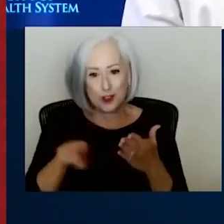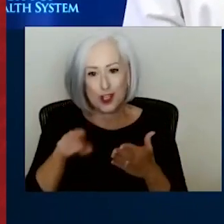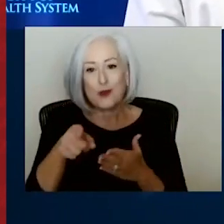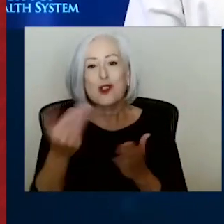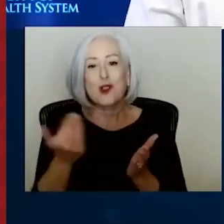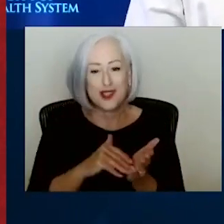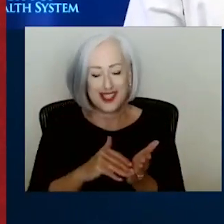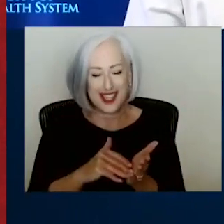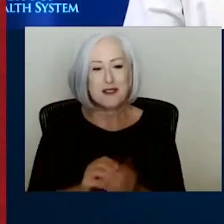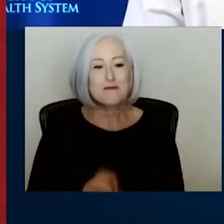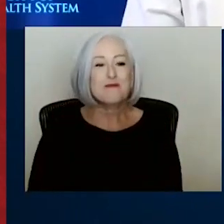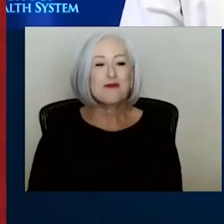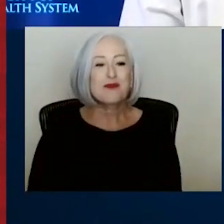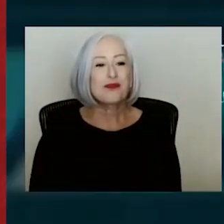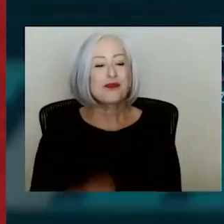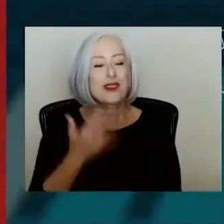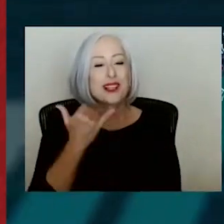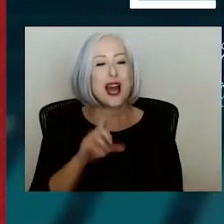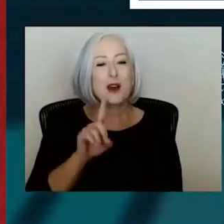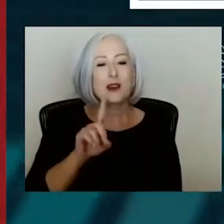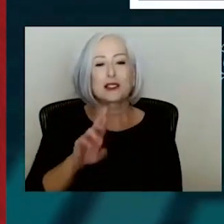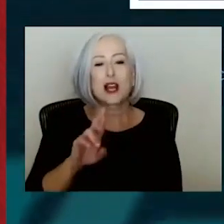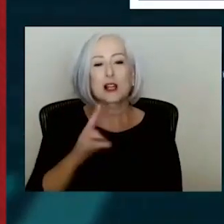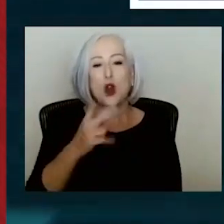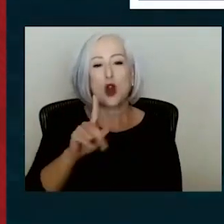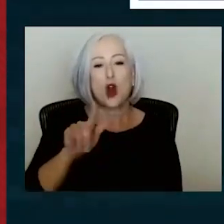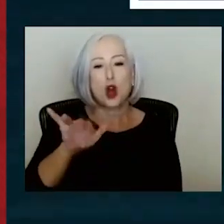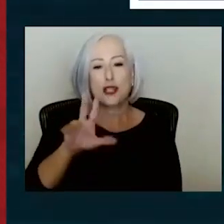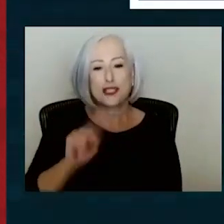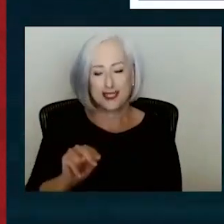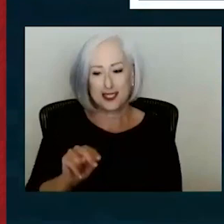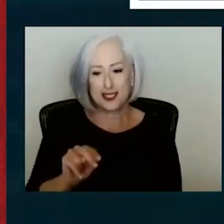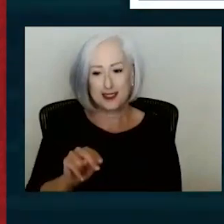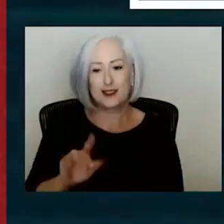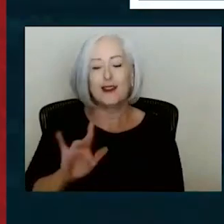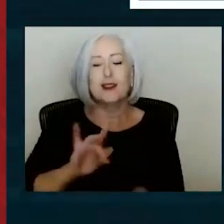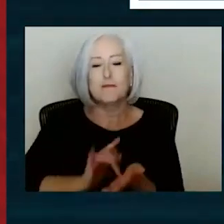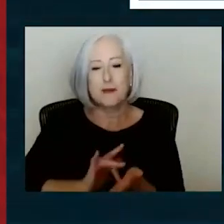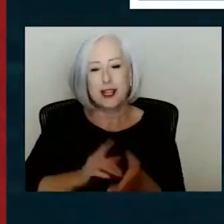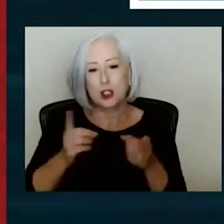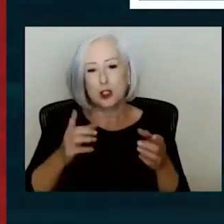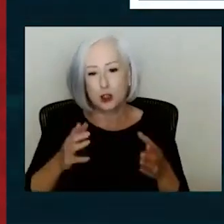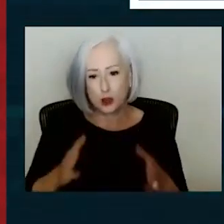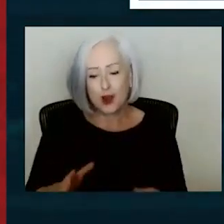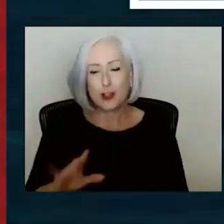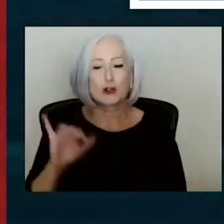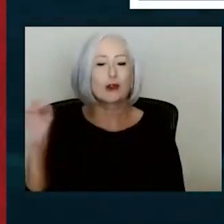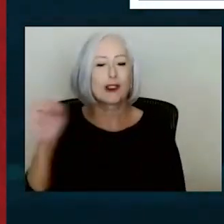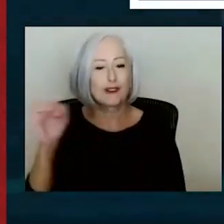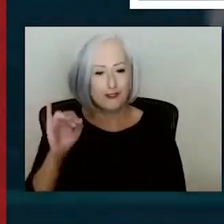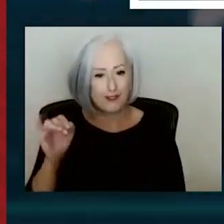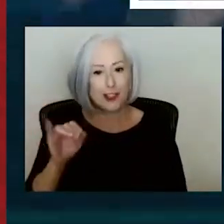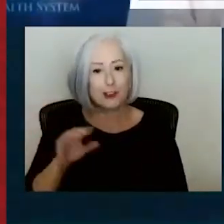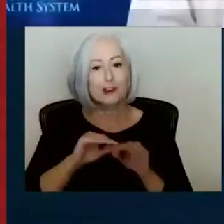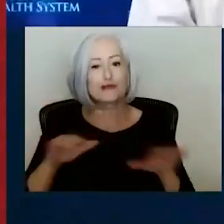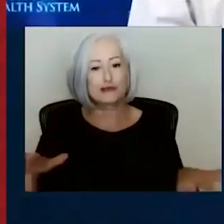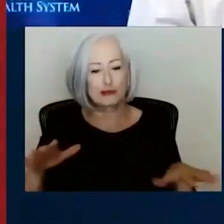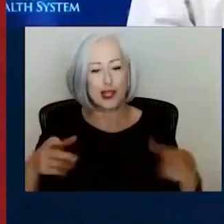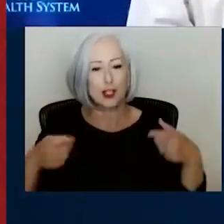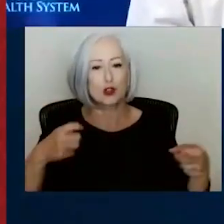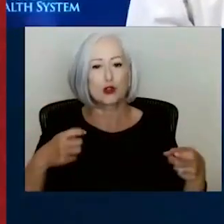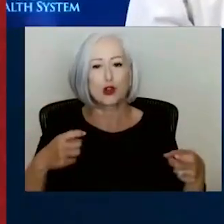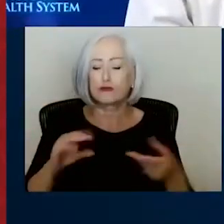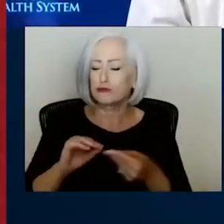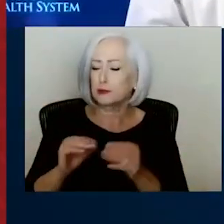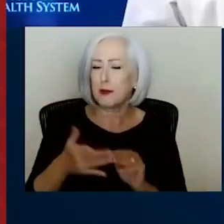want to turn now to Dr. Dana Hawkinson, Medical Director of Infection Prevention and Control. Hawkeye, what are the numbers like today here in the health system? Yeah,